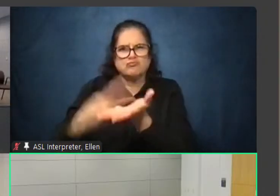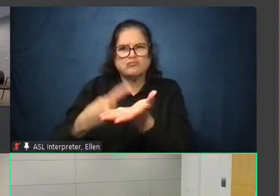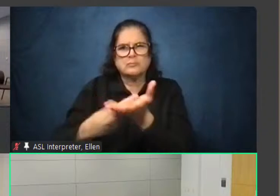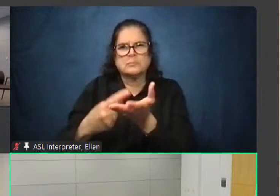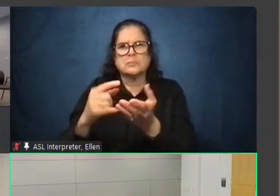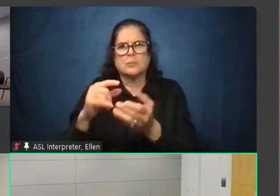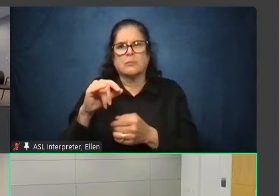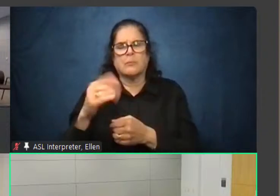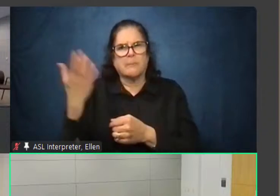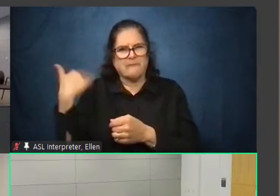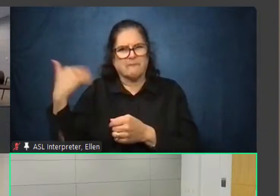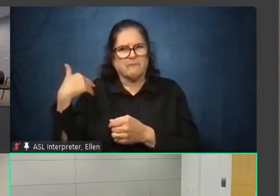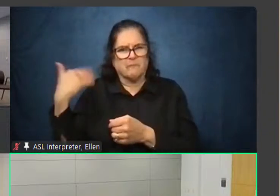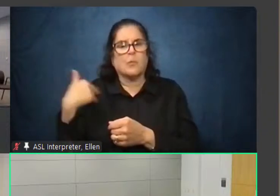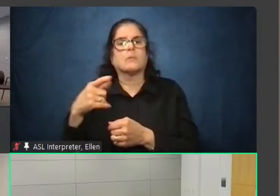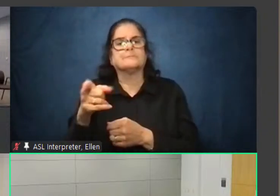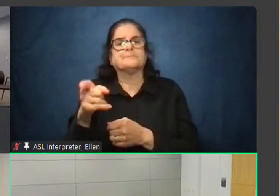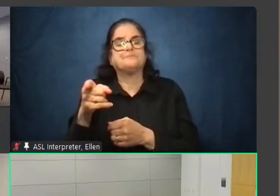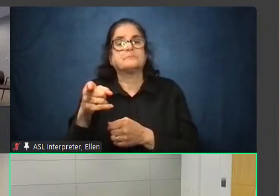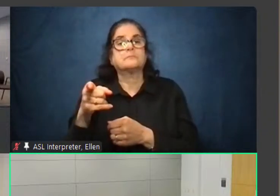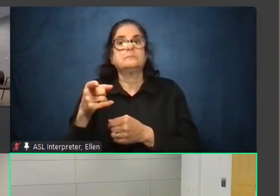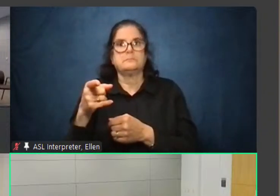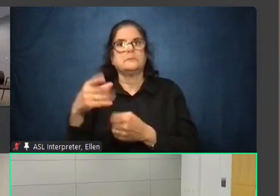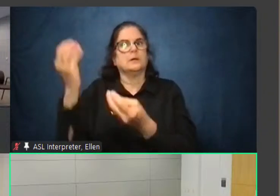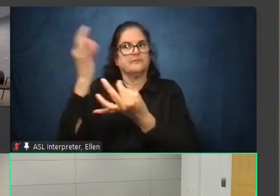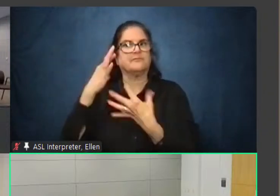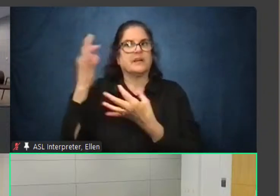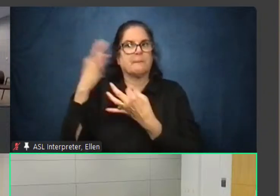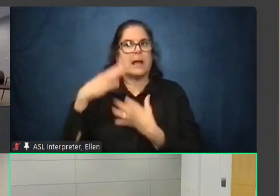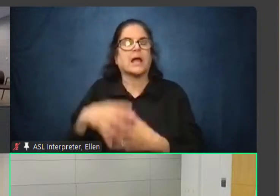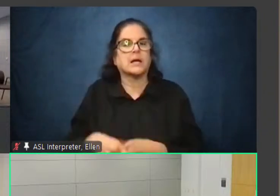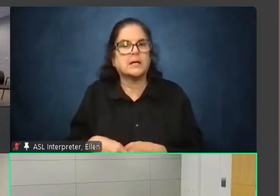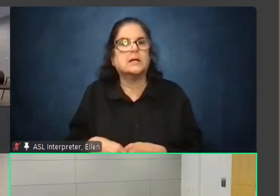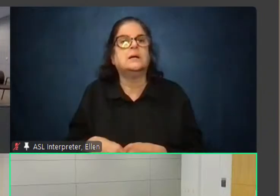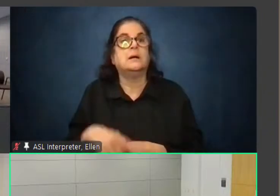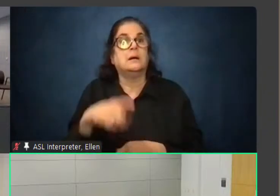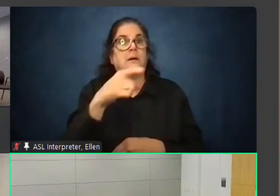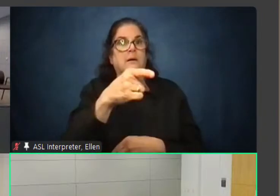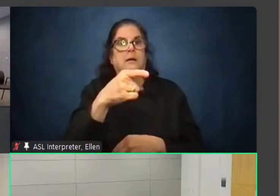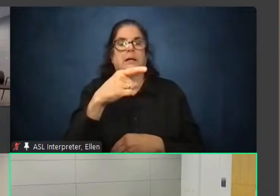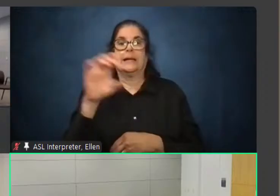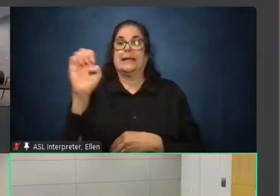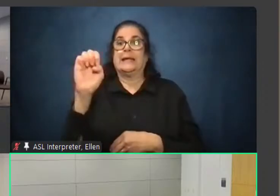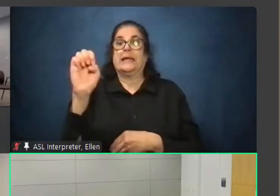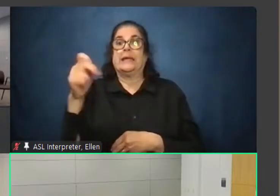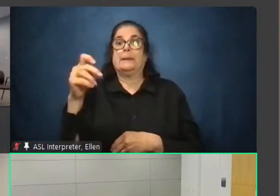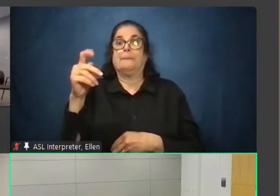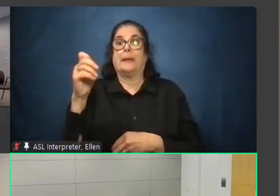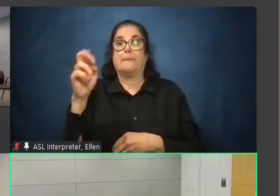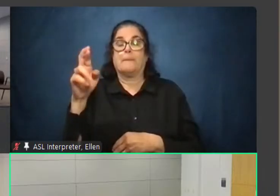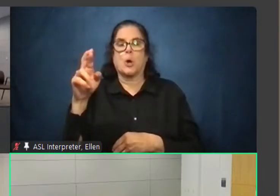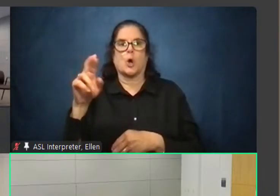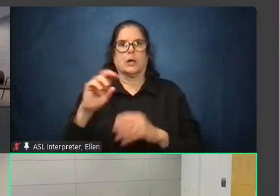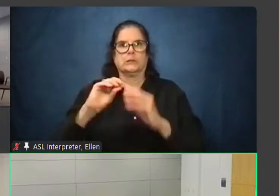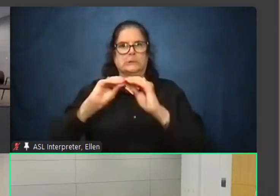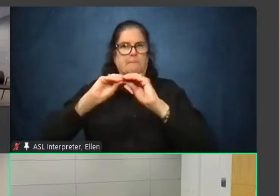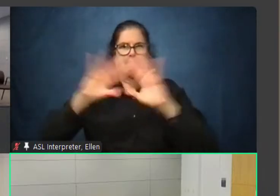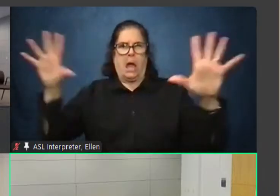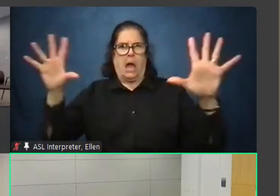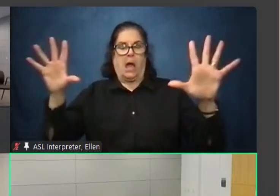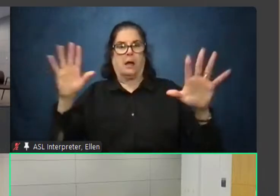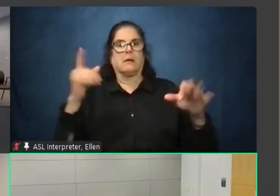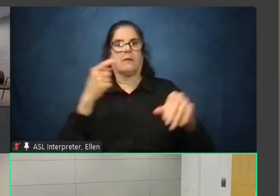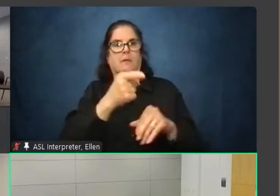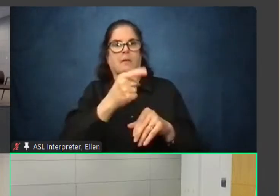feedback on this. One nice thing about e-paper is the contrast is really high. And one thing that our designer really prioritized was making sure